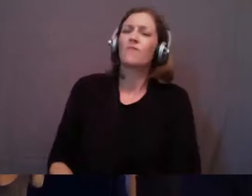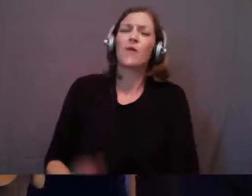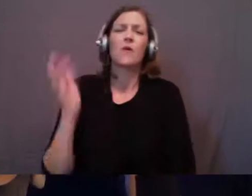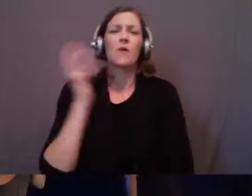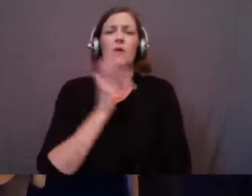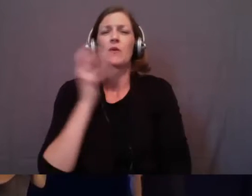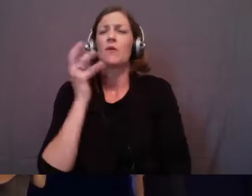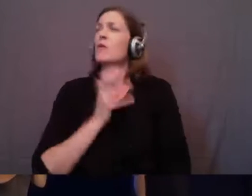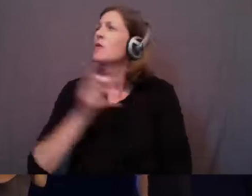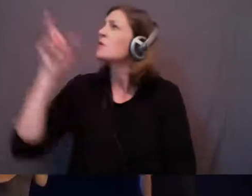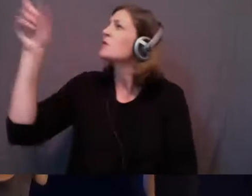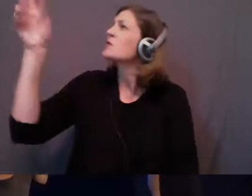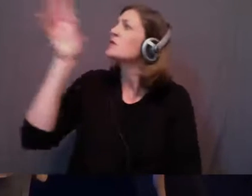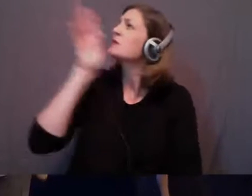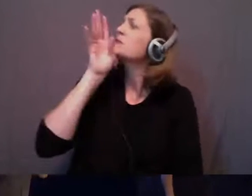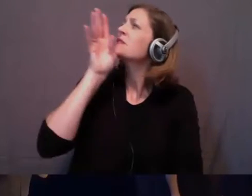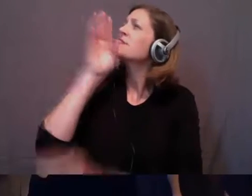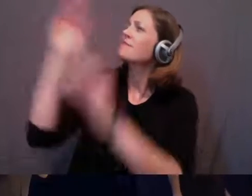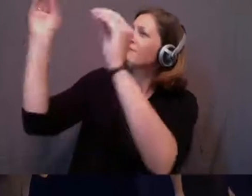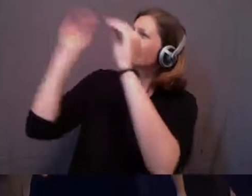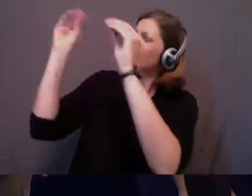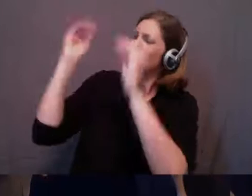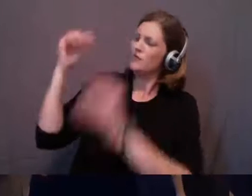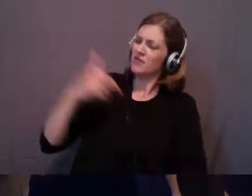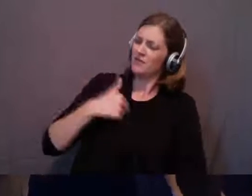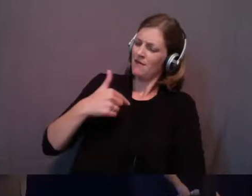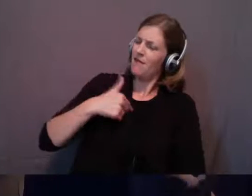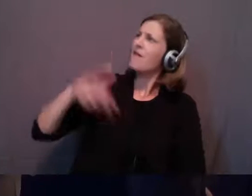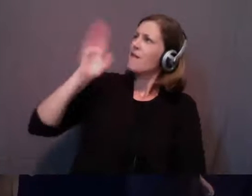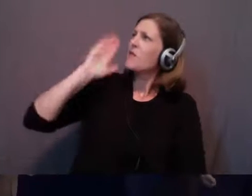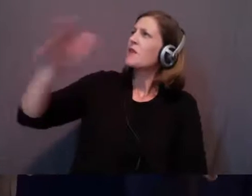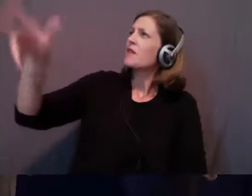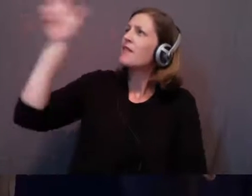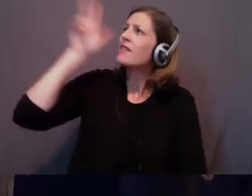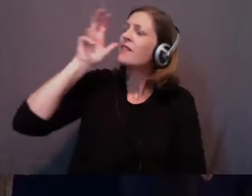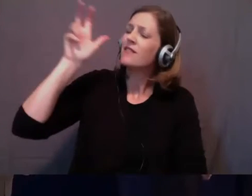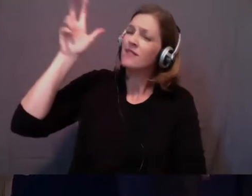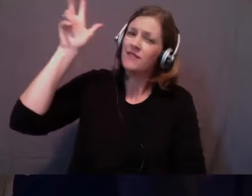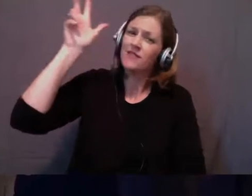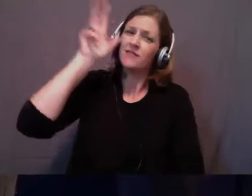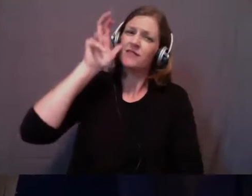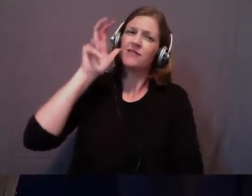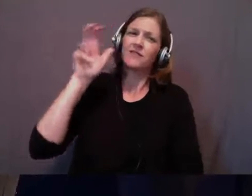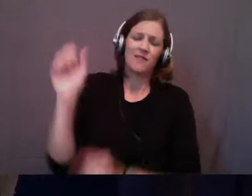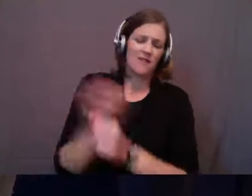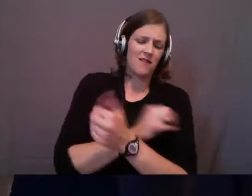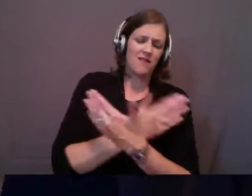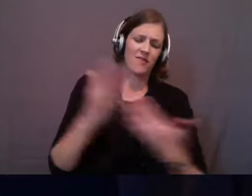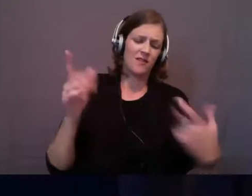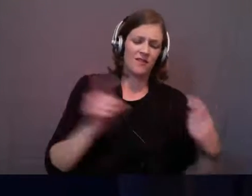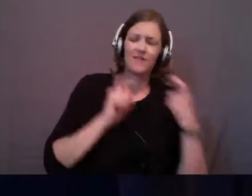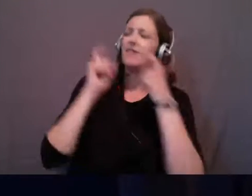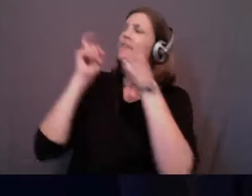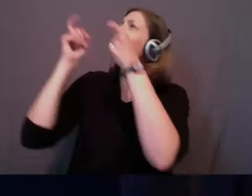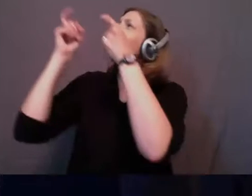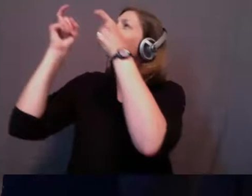Oh, speak to me and I will listen. I'll give you